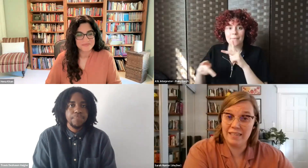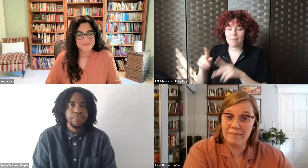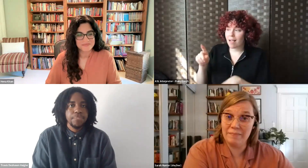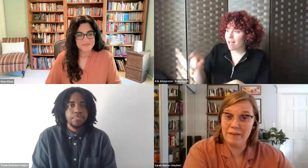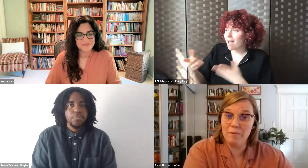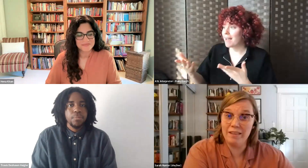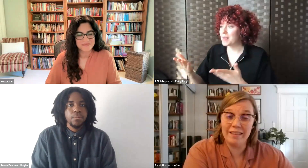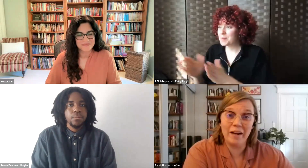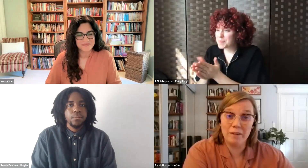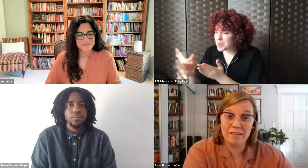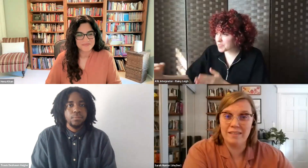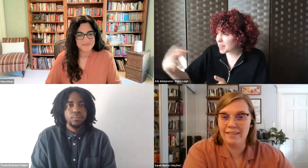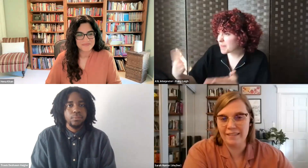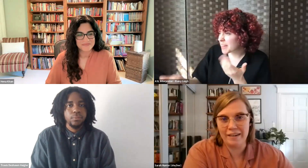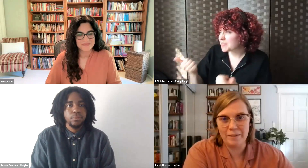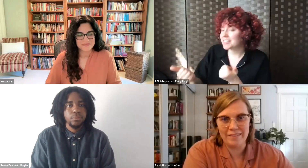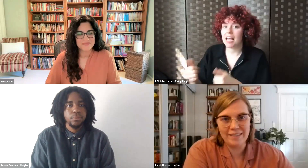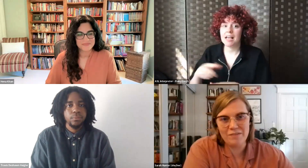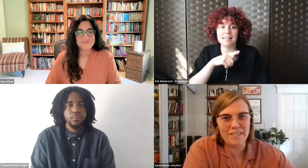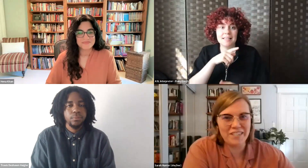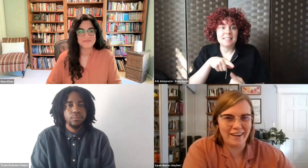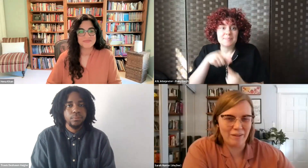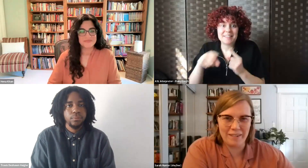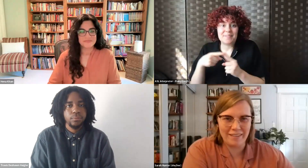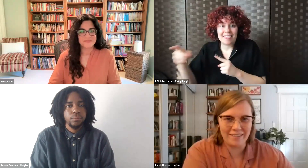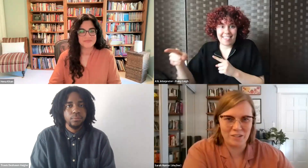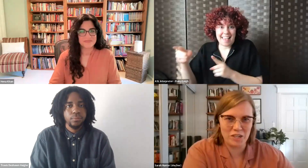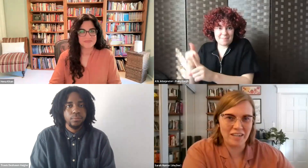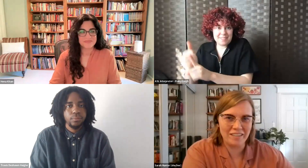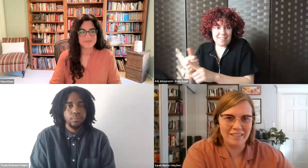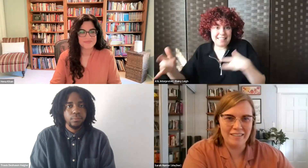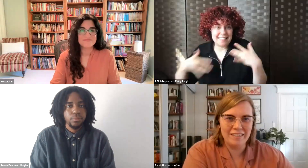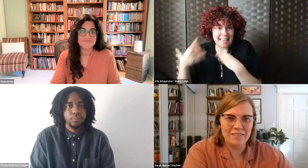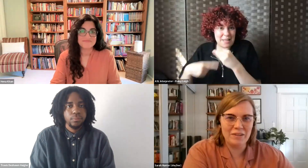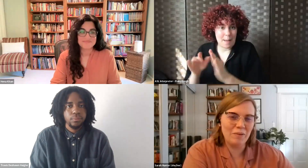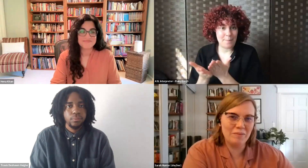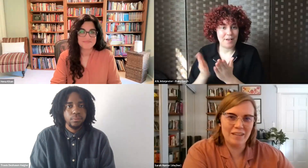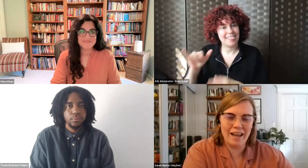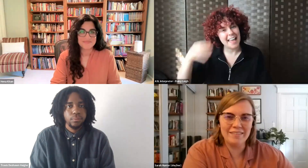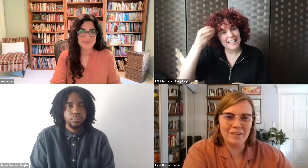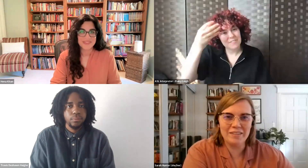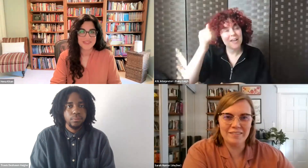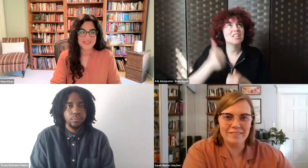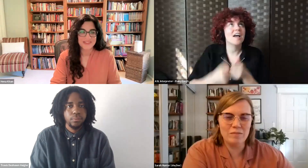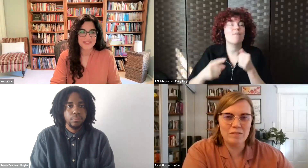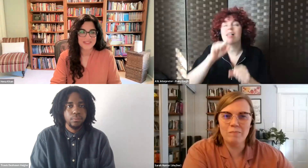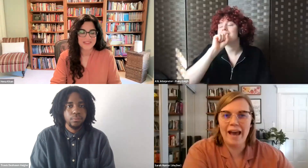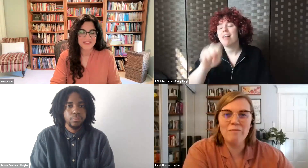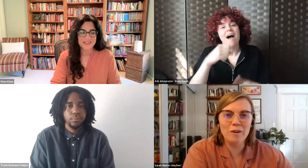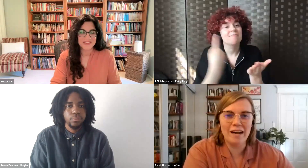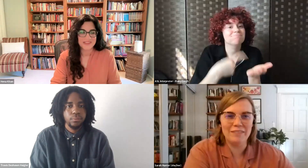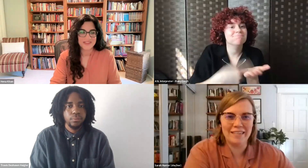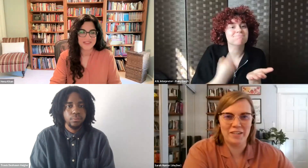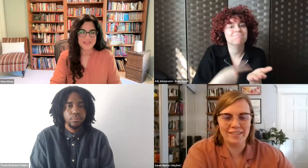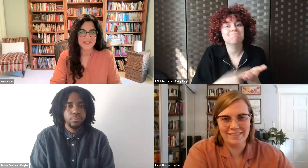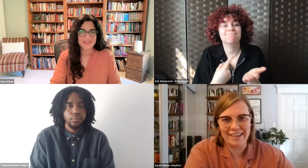it's a book that they are personally excited about. That's information that everybody likes to share. So have